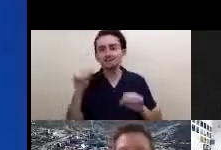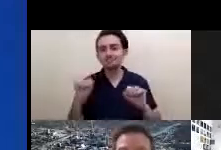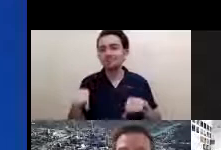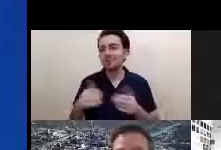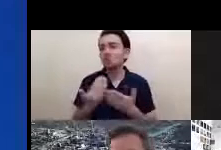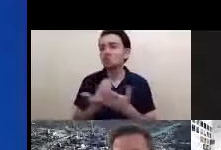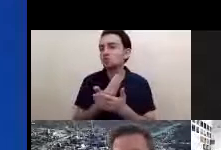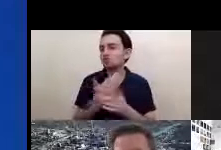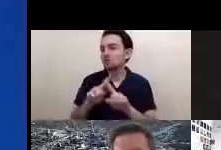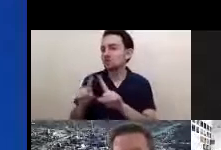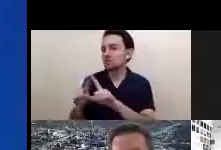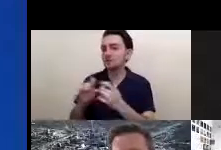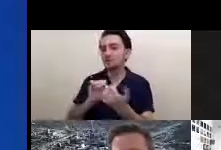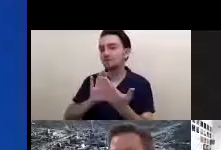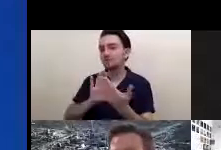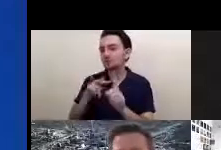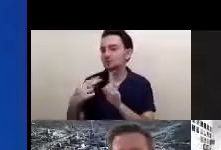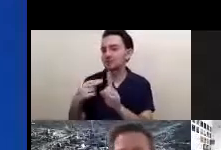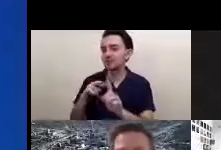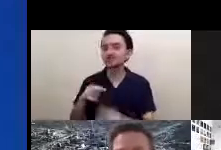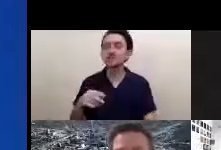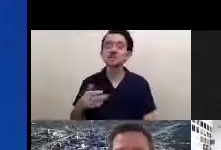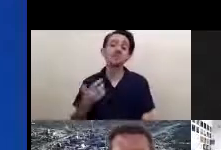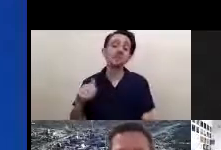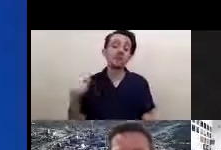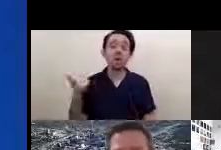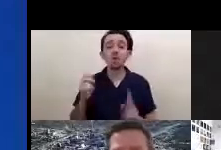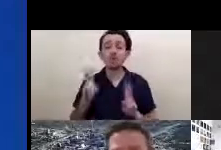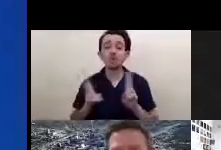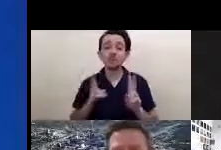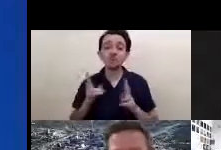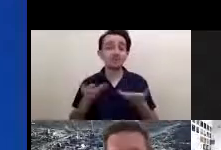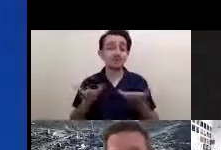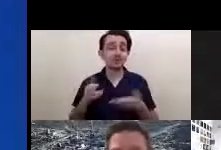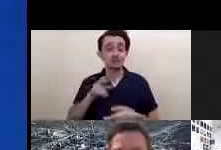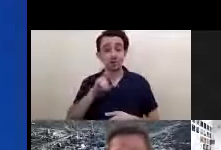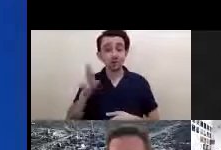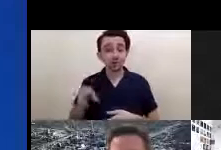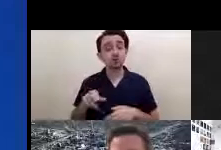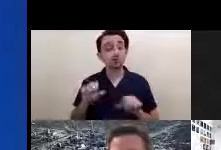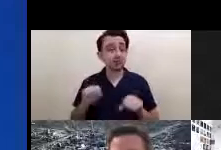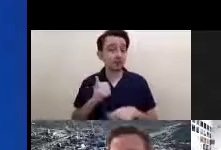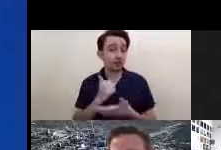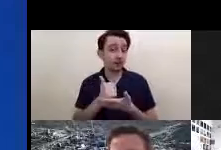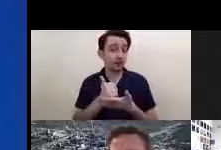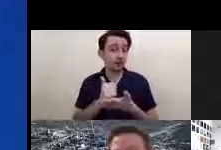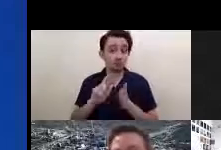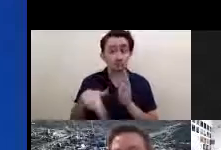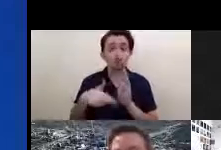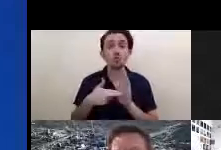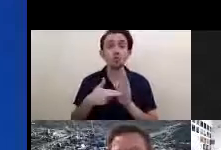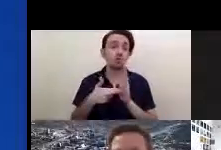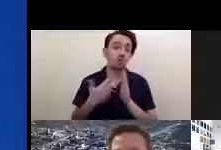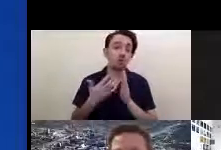folks, they might be able to play a role on this team, but none of them have really done an arts master plan per se. That's a very